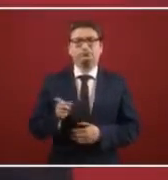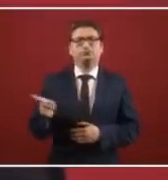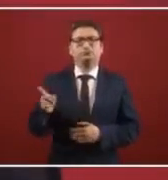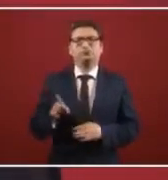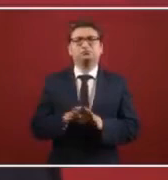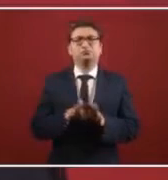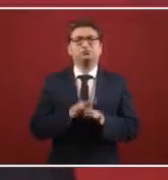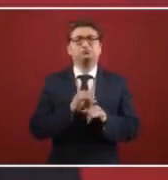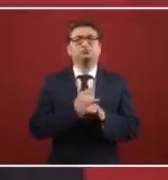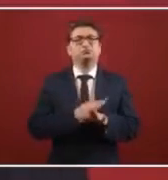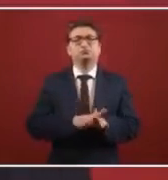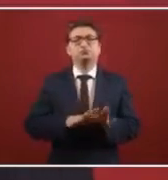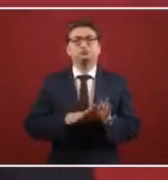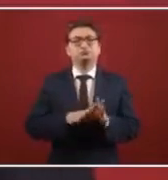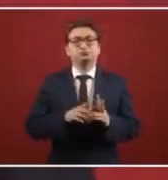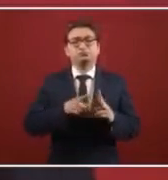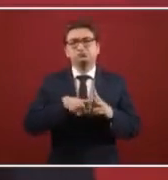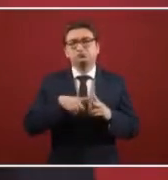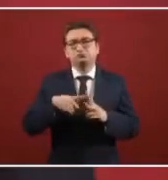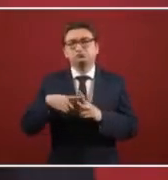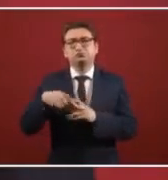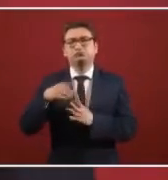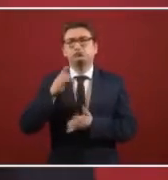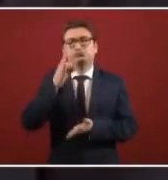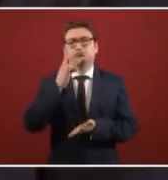datos were datas